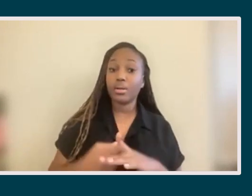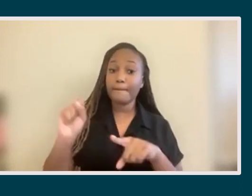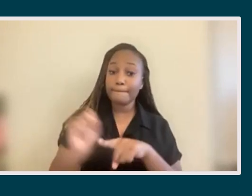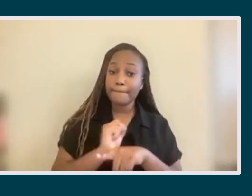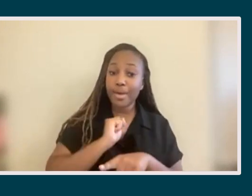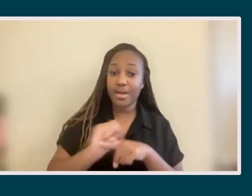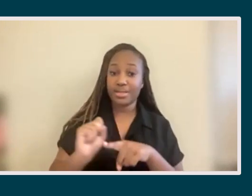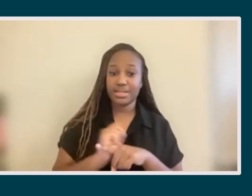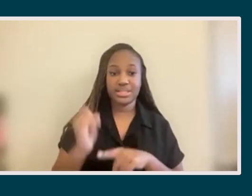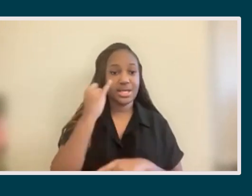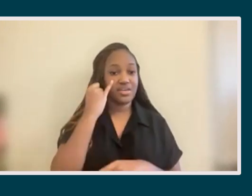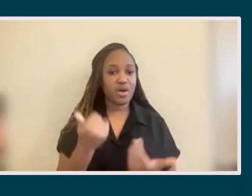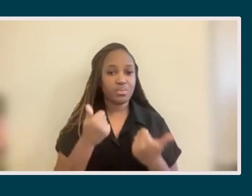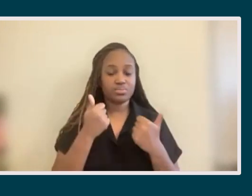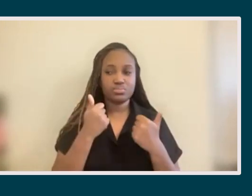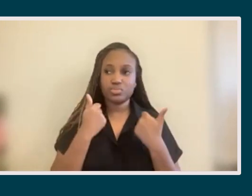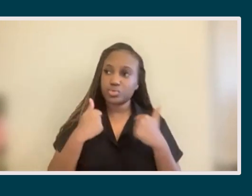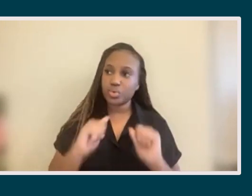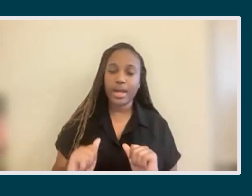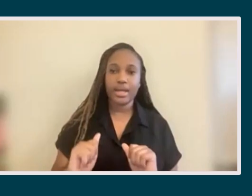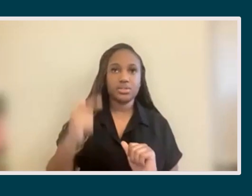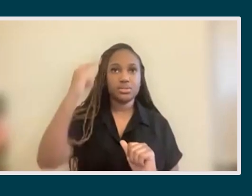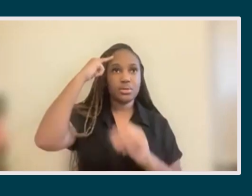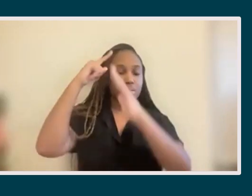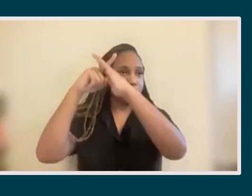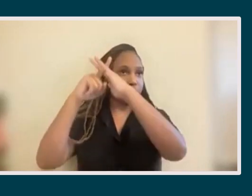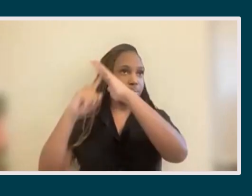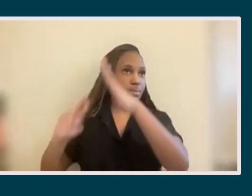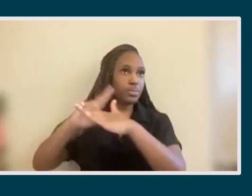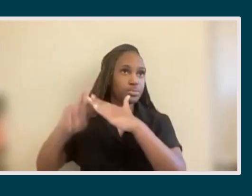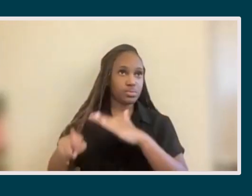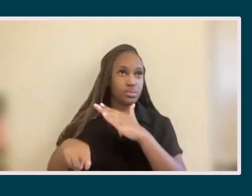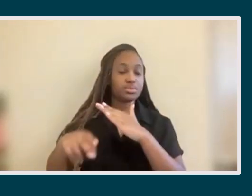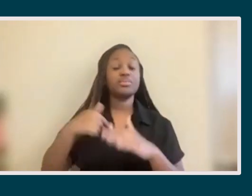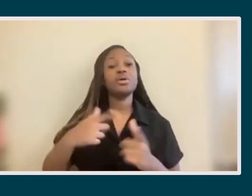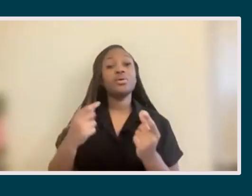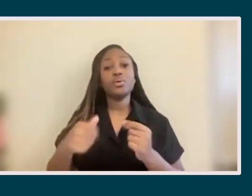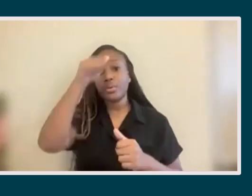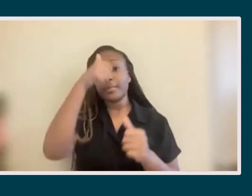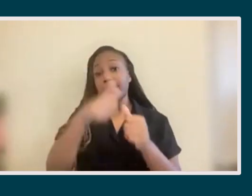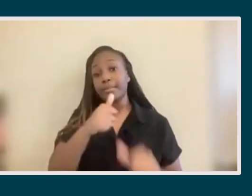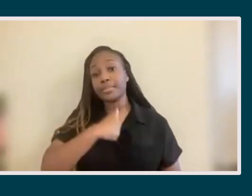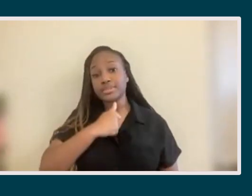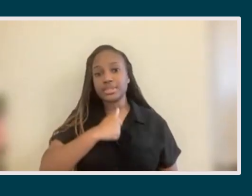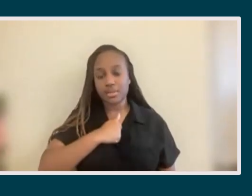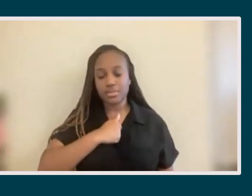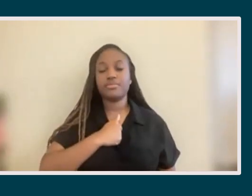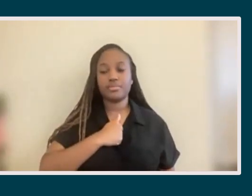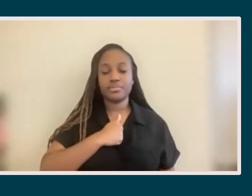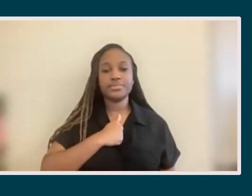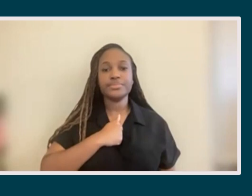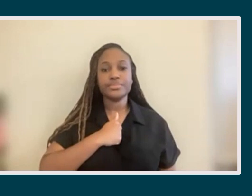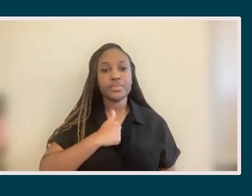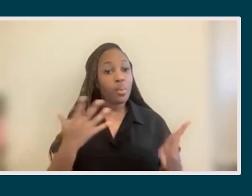am trying to release from the outcomes of reminding myself that because